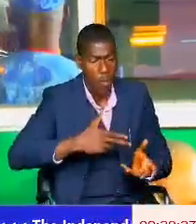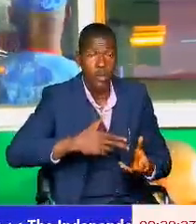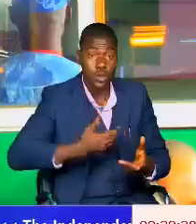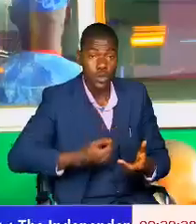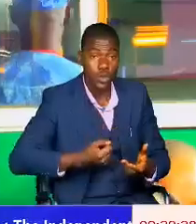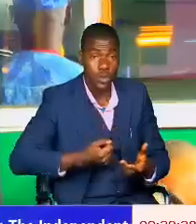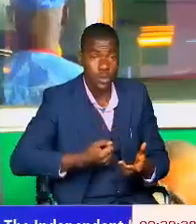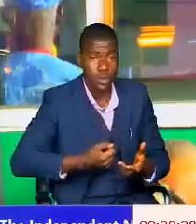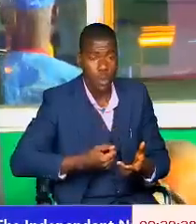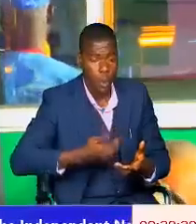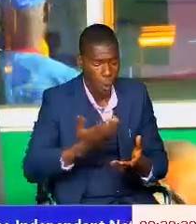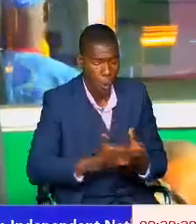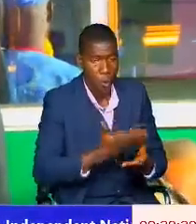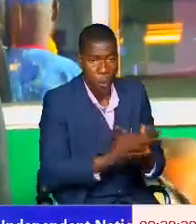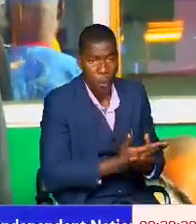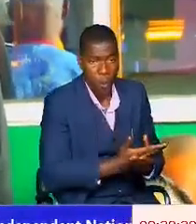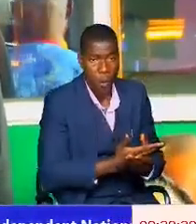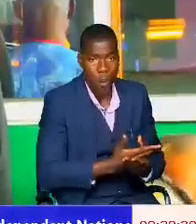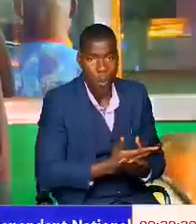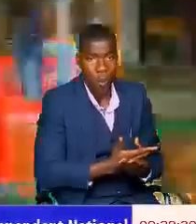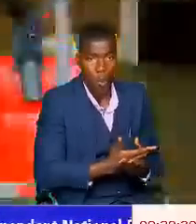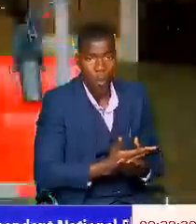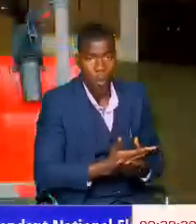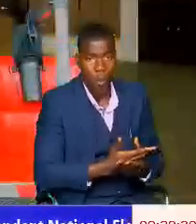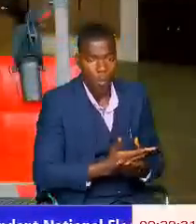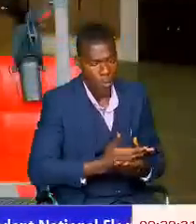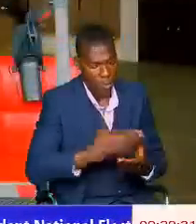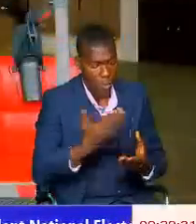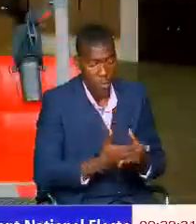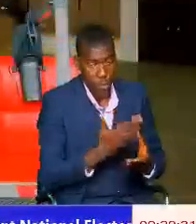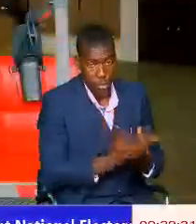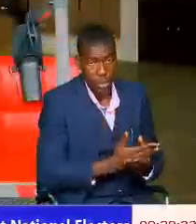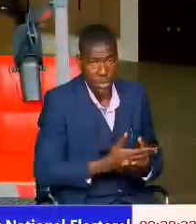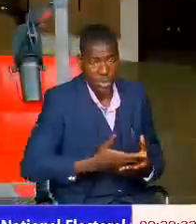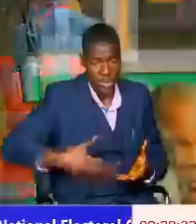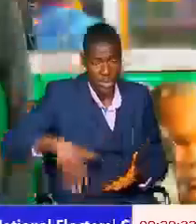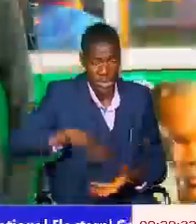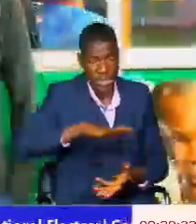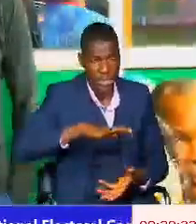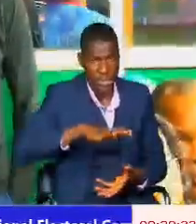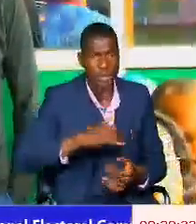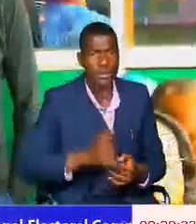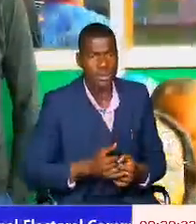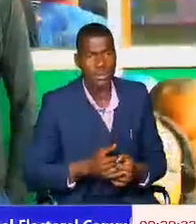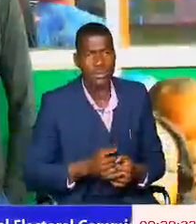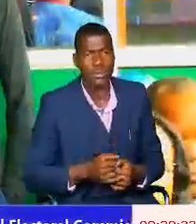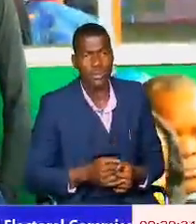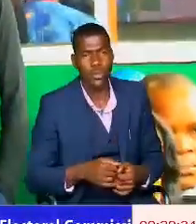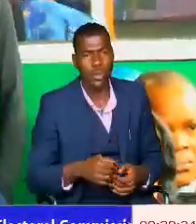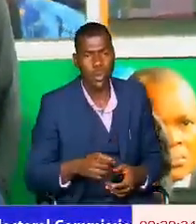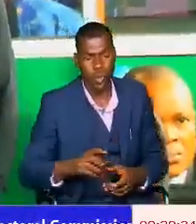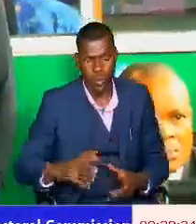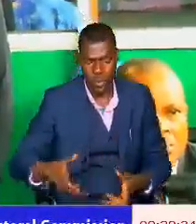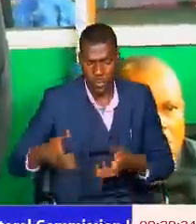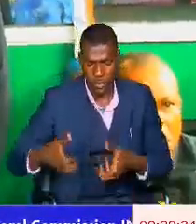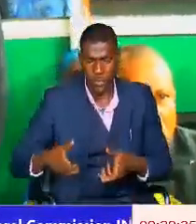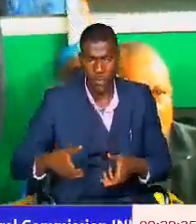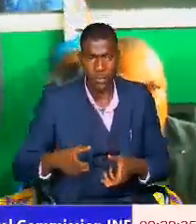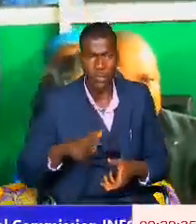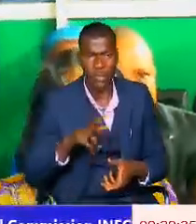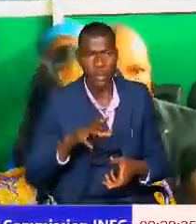files, while one contains 35,000. Cartons. Cartons. Cartons. That one can contain 35,000. The one